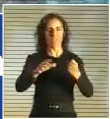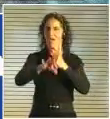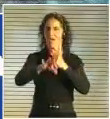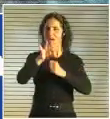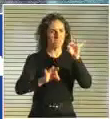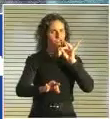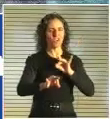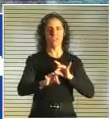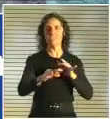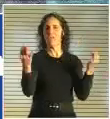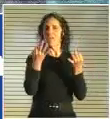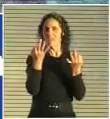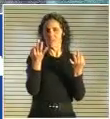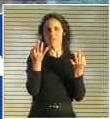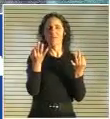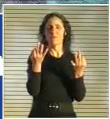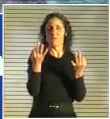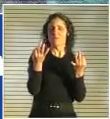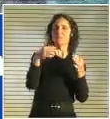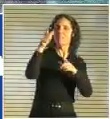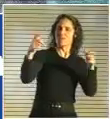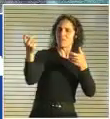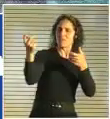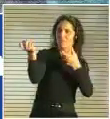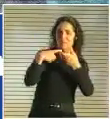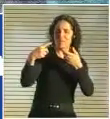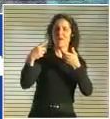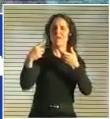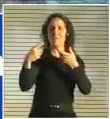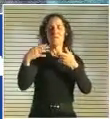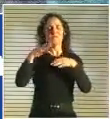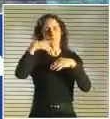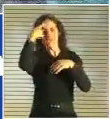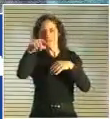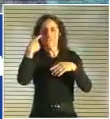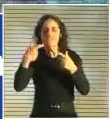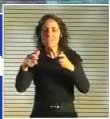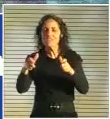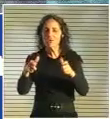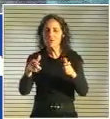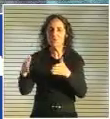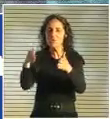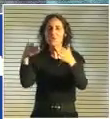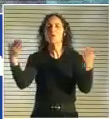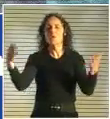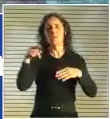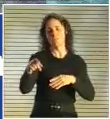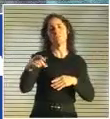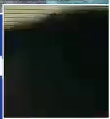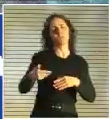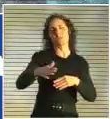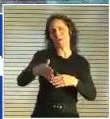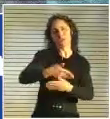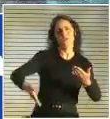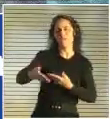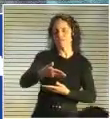the industry. I think that's one key element of collaboration that really it's a big value point. On local or global